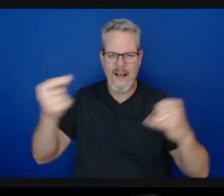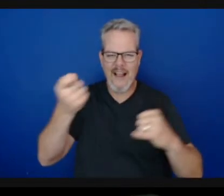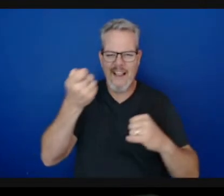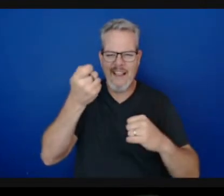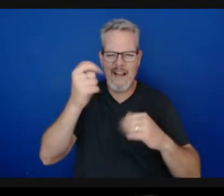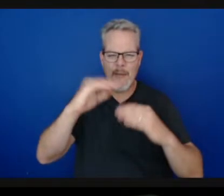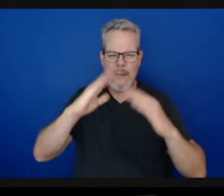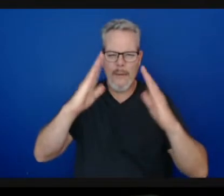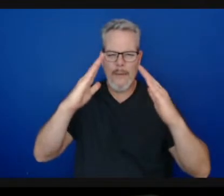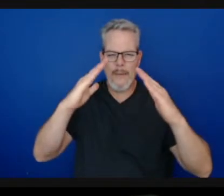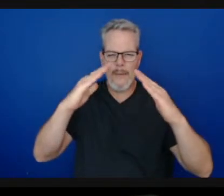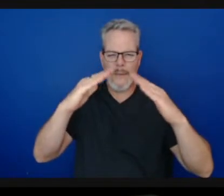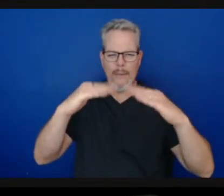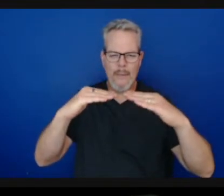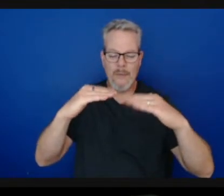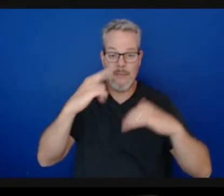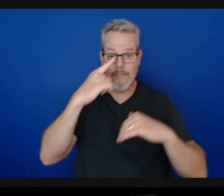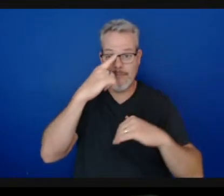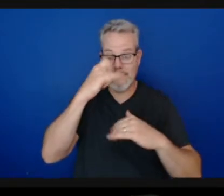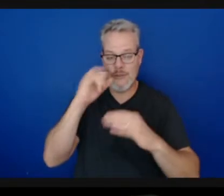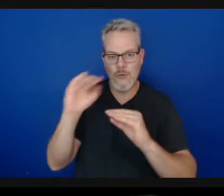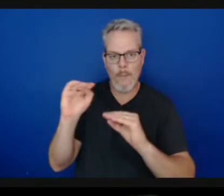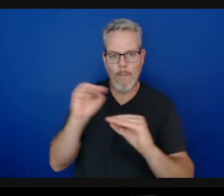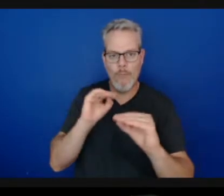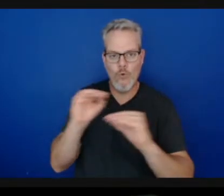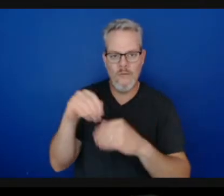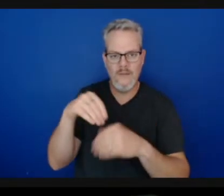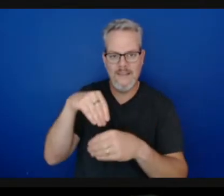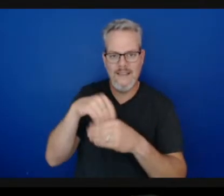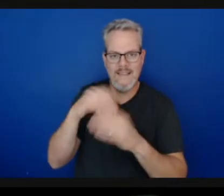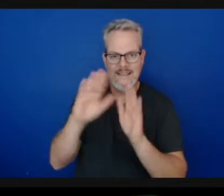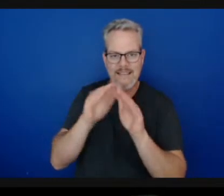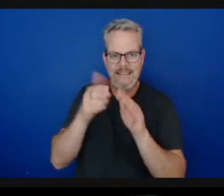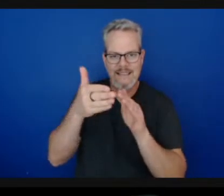that's probably because of that movement of the flank in relation to Kilauea.